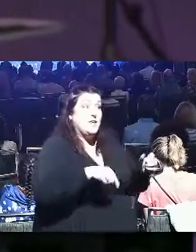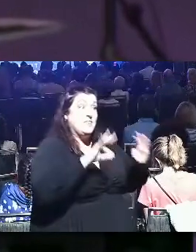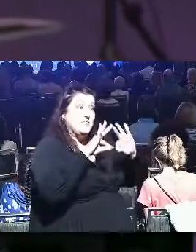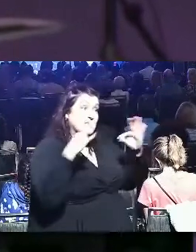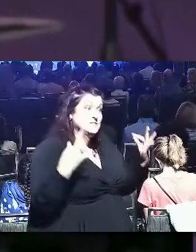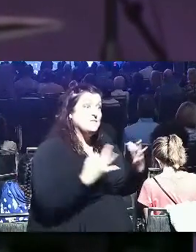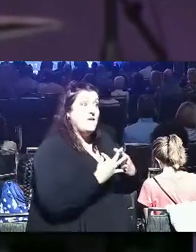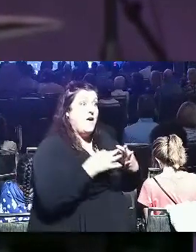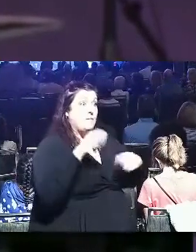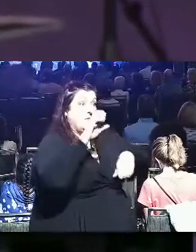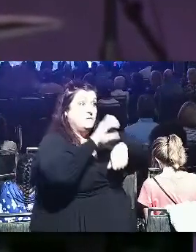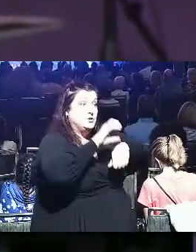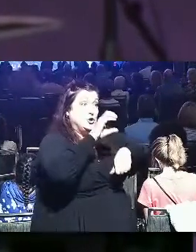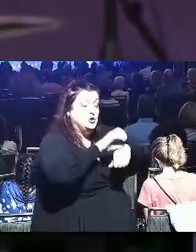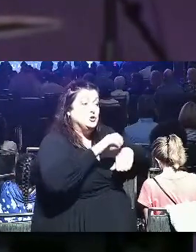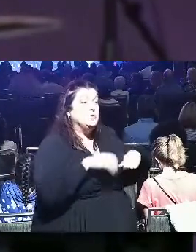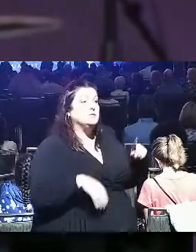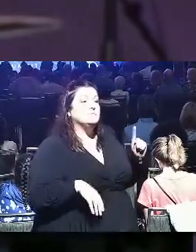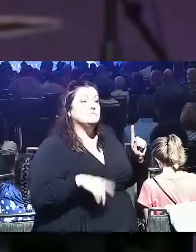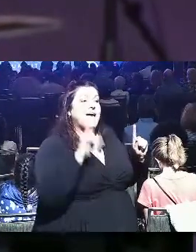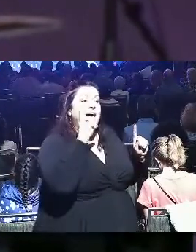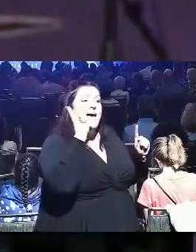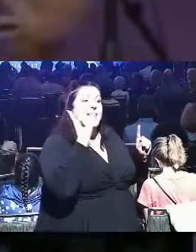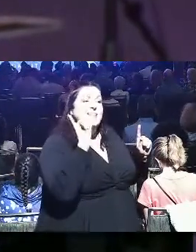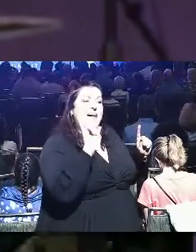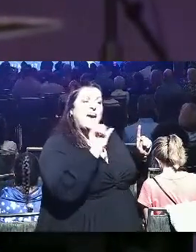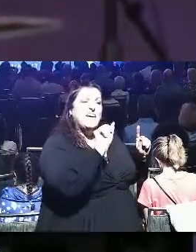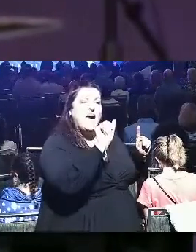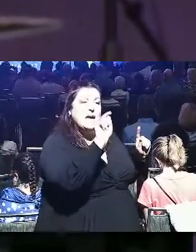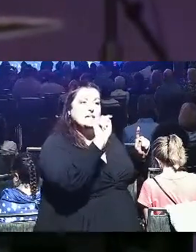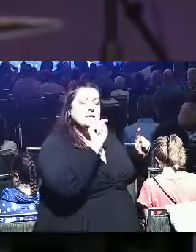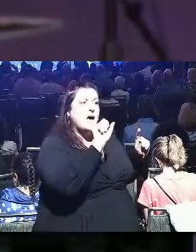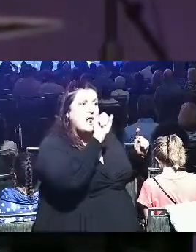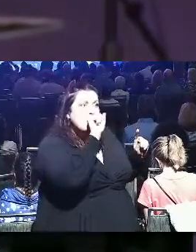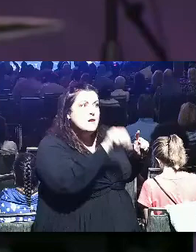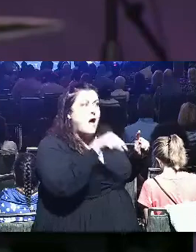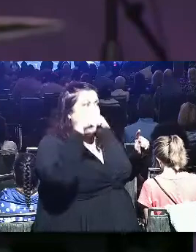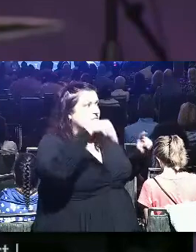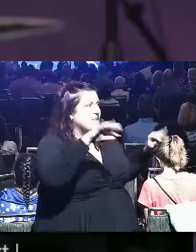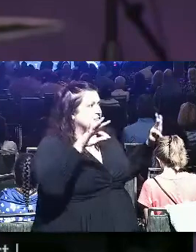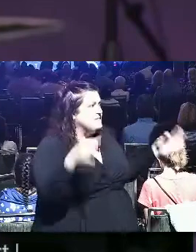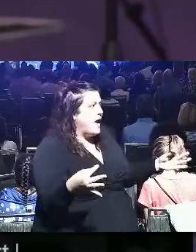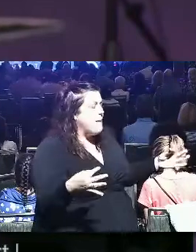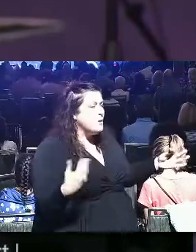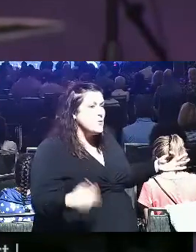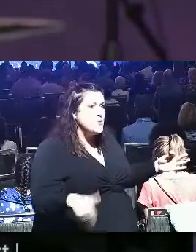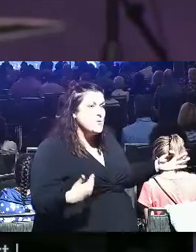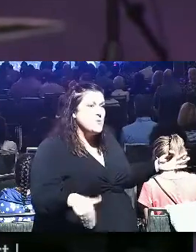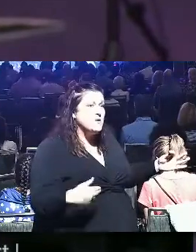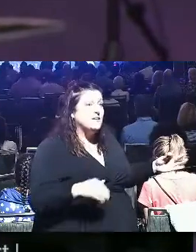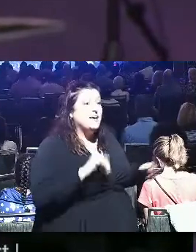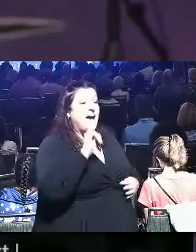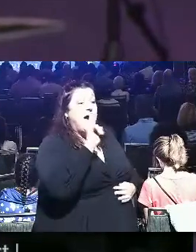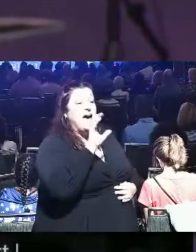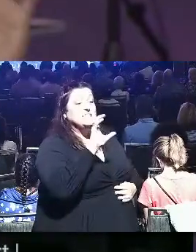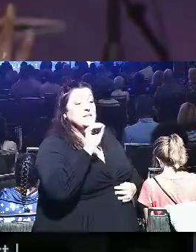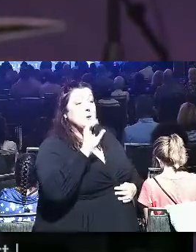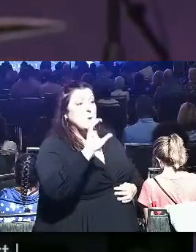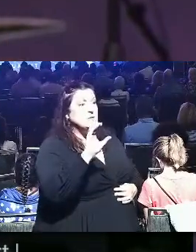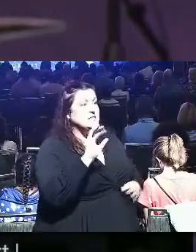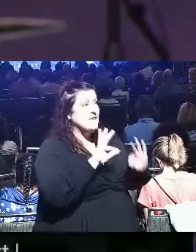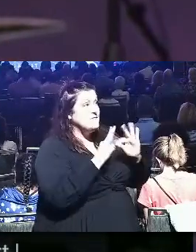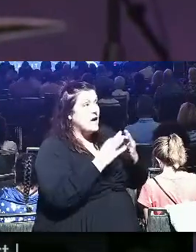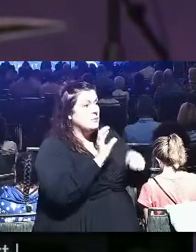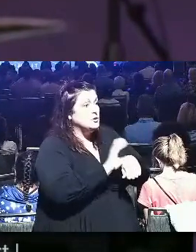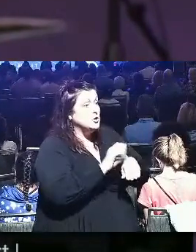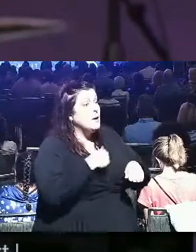churches. Like A.T., I just love our family. I love the ICOC family of churches. You know, my